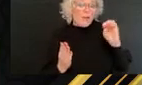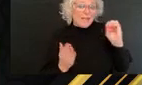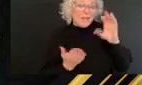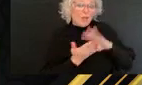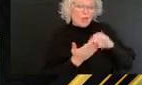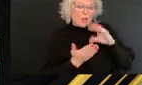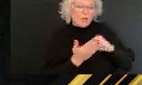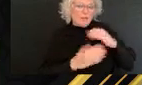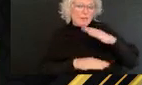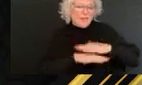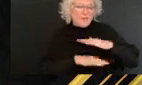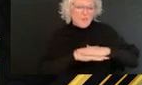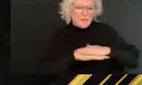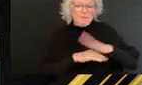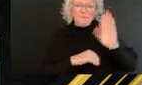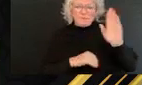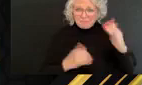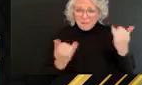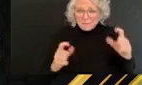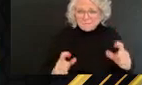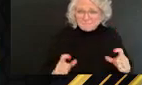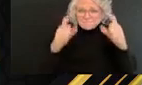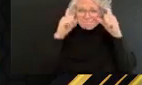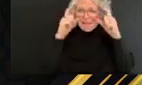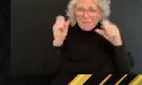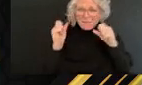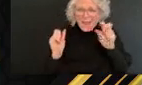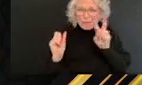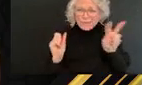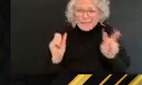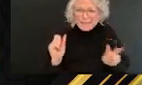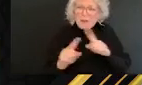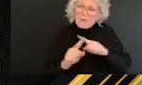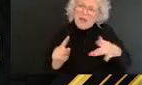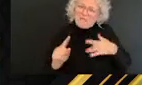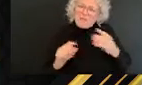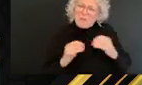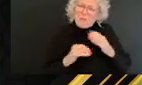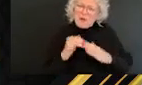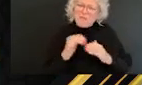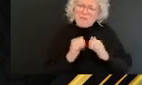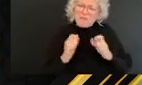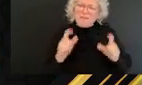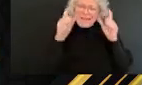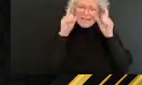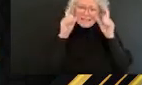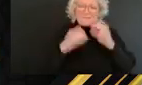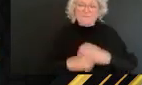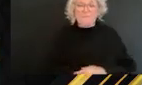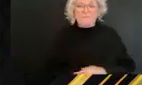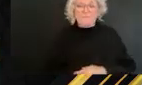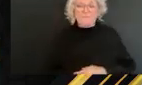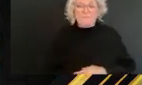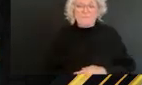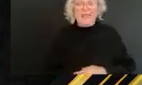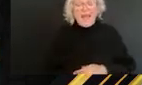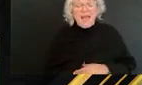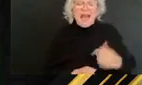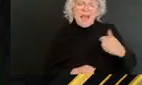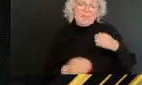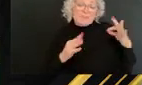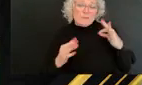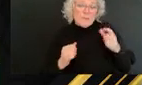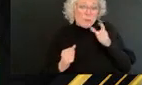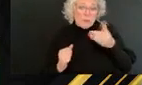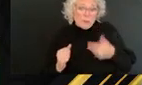serviceskills.com e-learning platform. I'm going to put my glasses on now, not because I'm reading something, but I just feel more comfortable with them. I'm told I need to